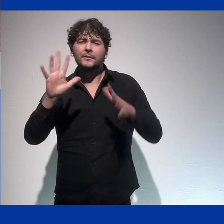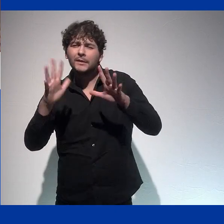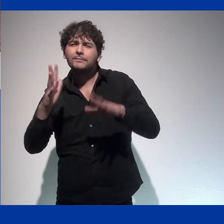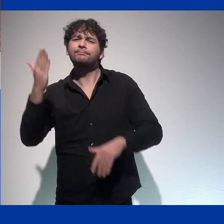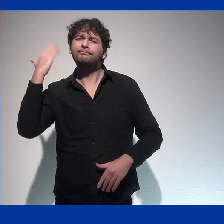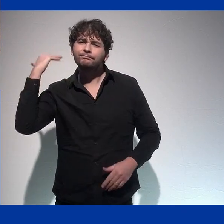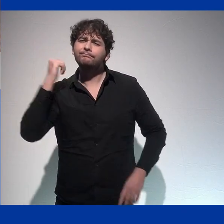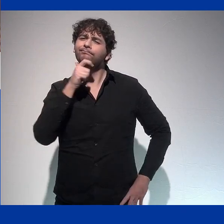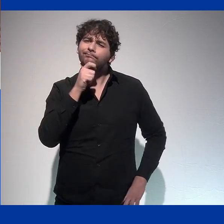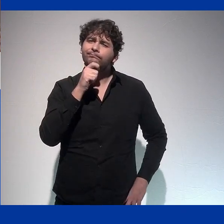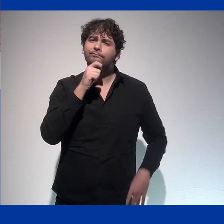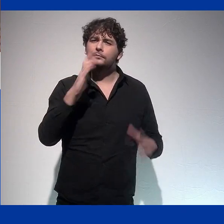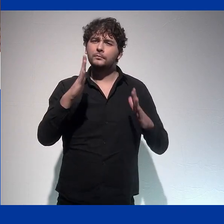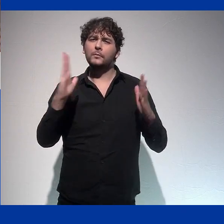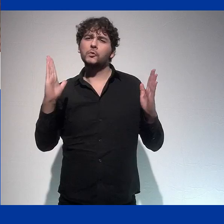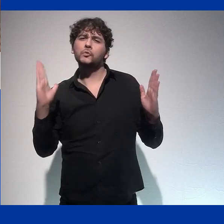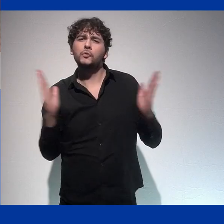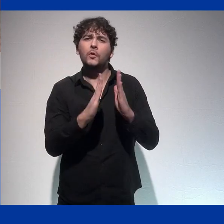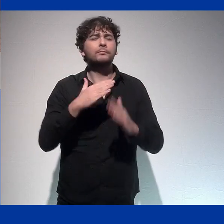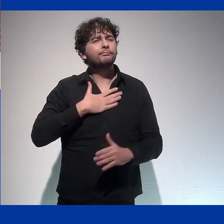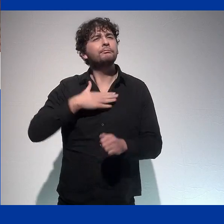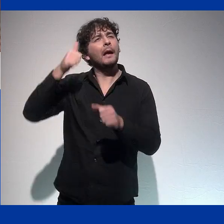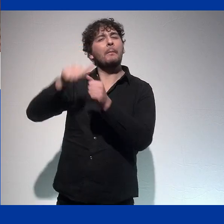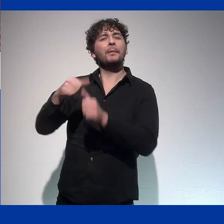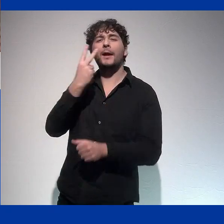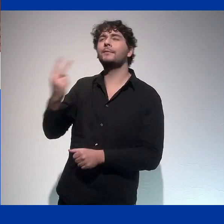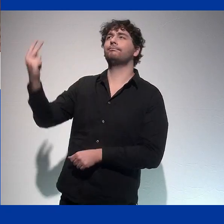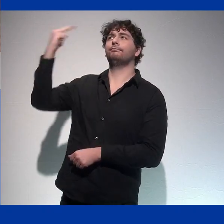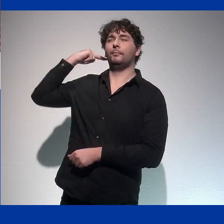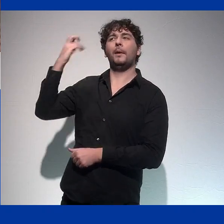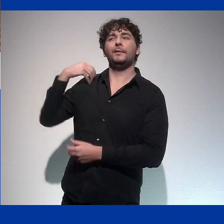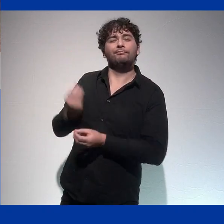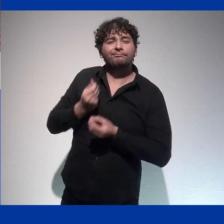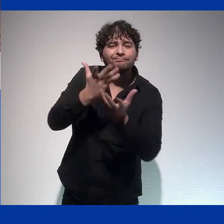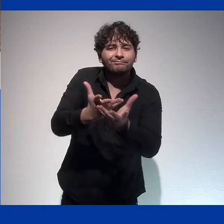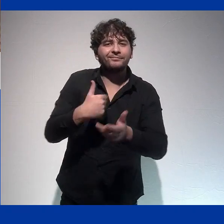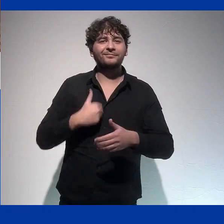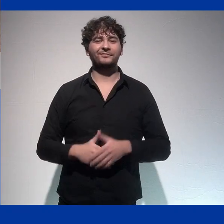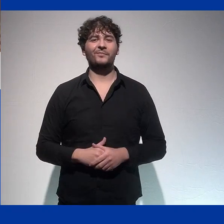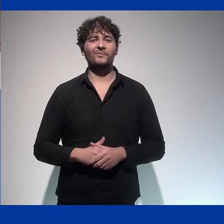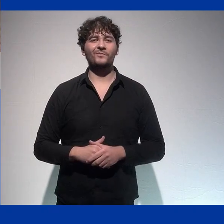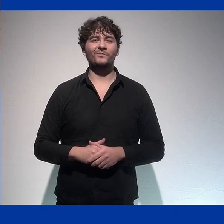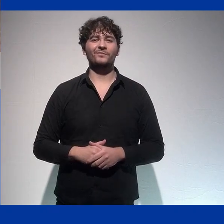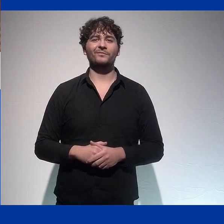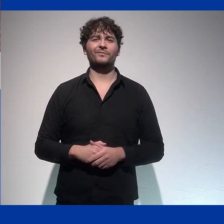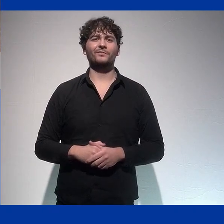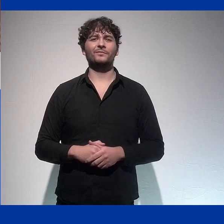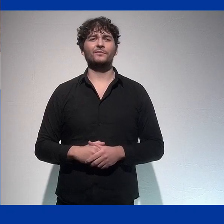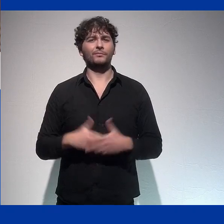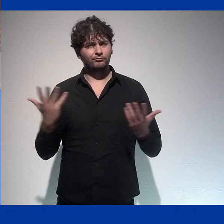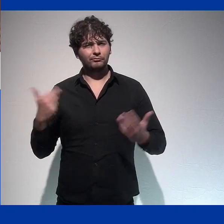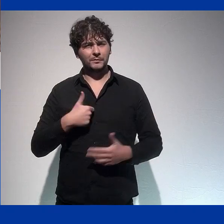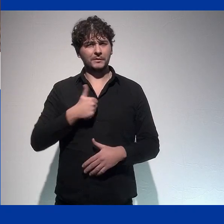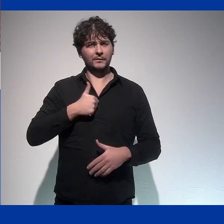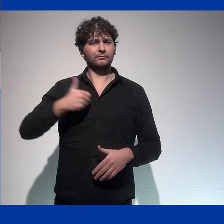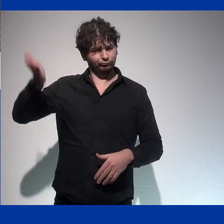path as a trainer and how they can support and how also they relate to the Bonn process. Just to reference this story